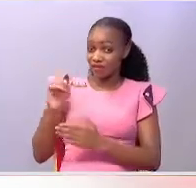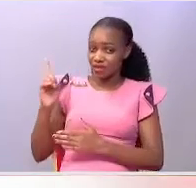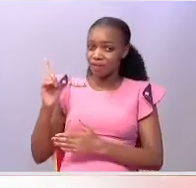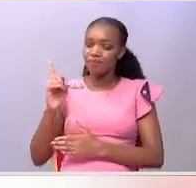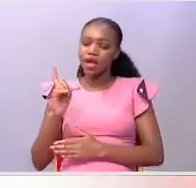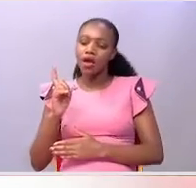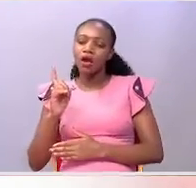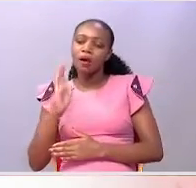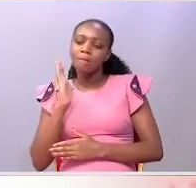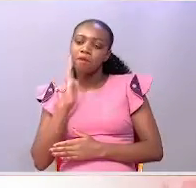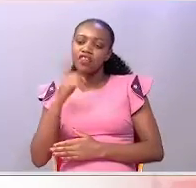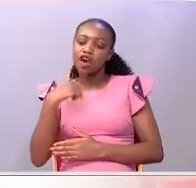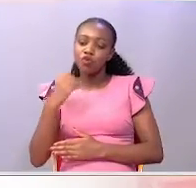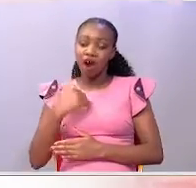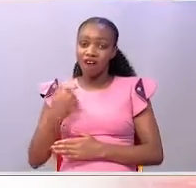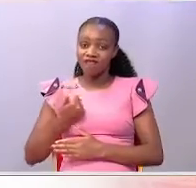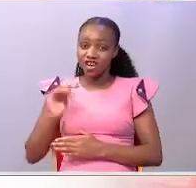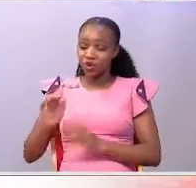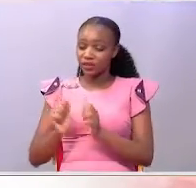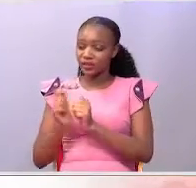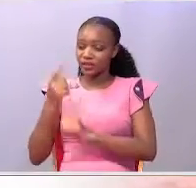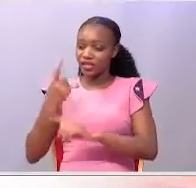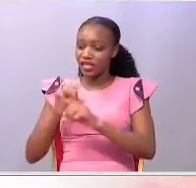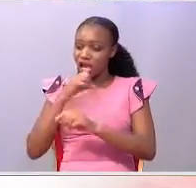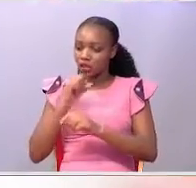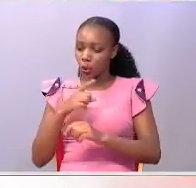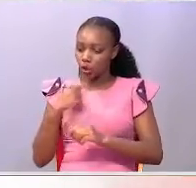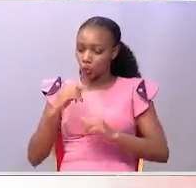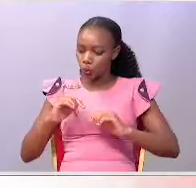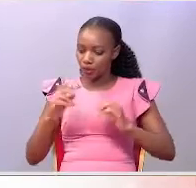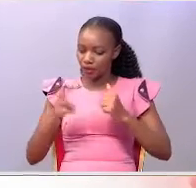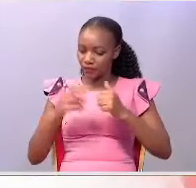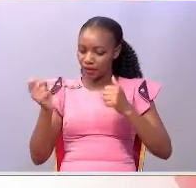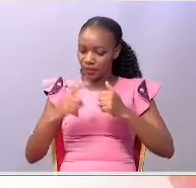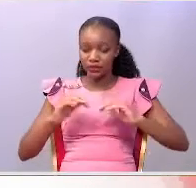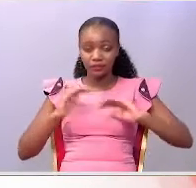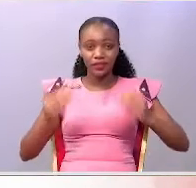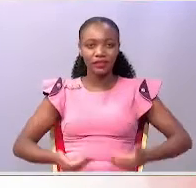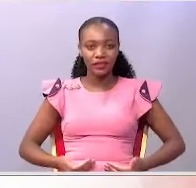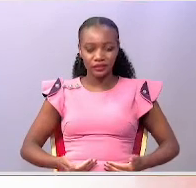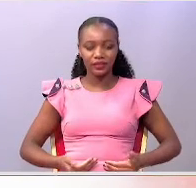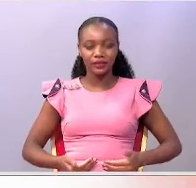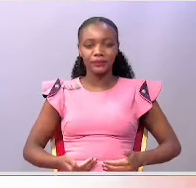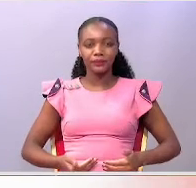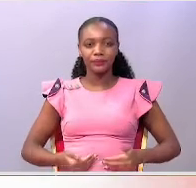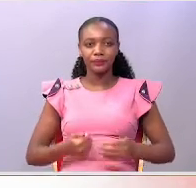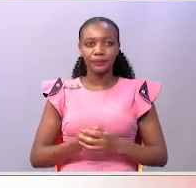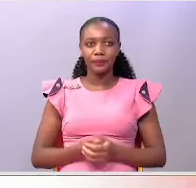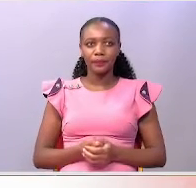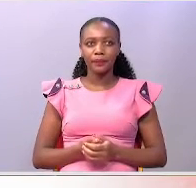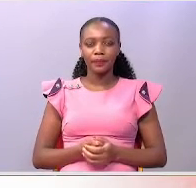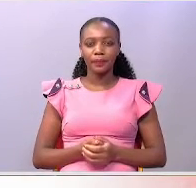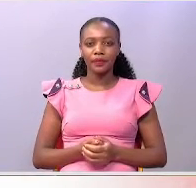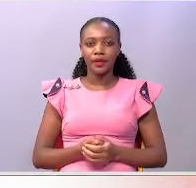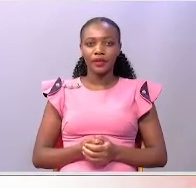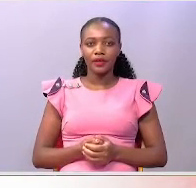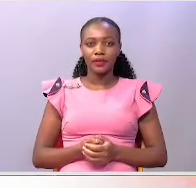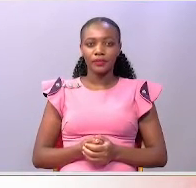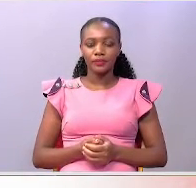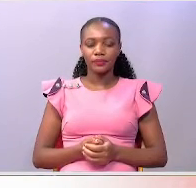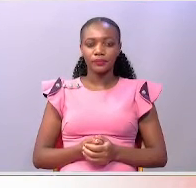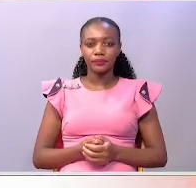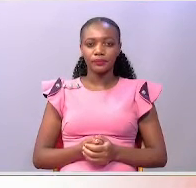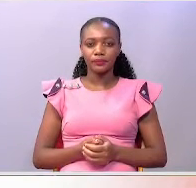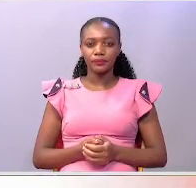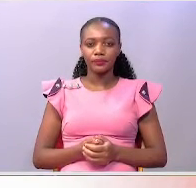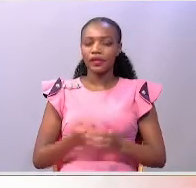of a 16-year-old girl who is now 7 months pregnant. Wakati alikuja akatulia ni wakati alijua ako mjamzito na